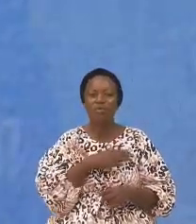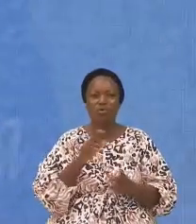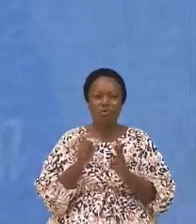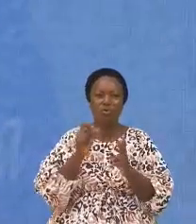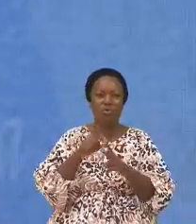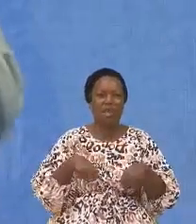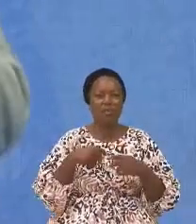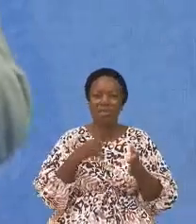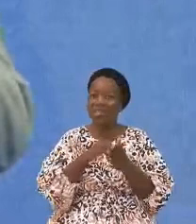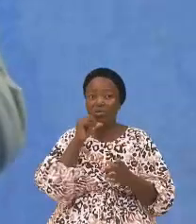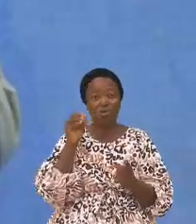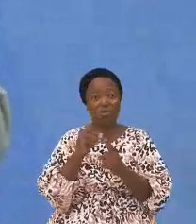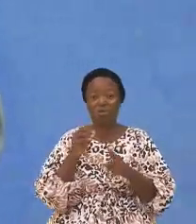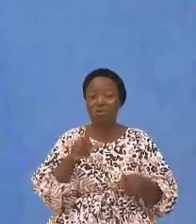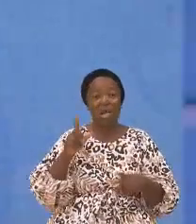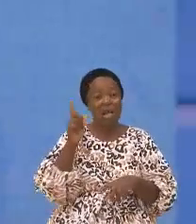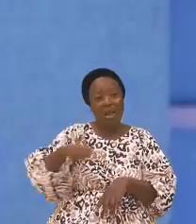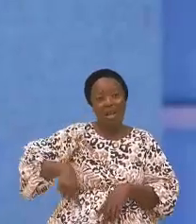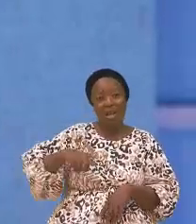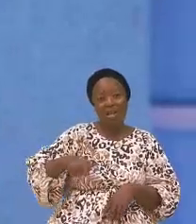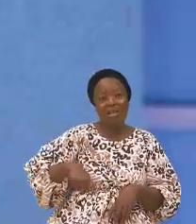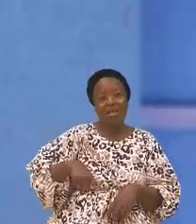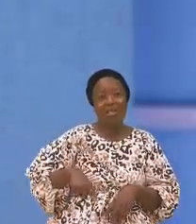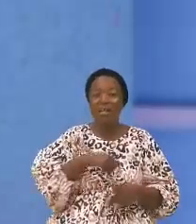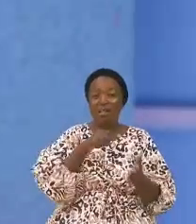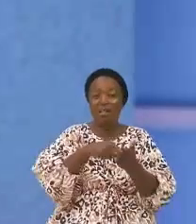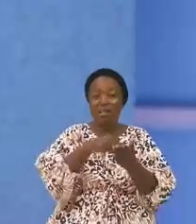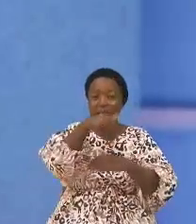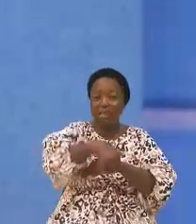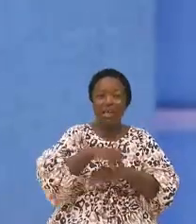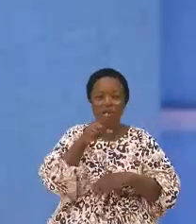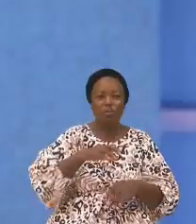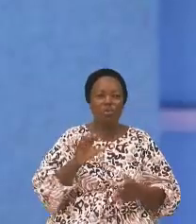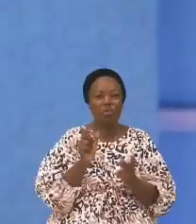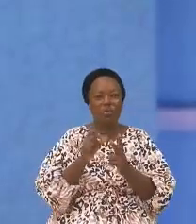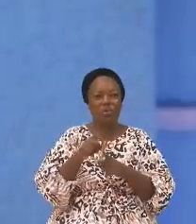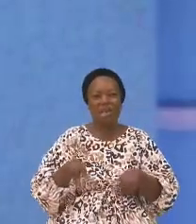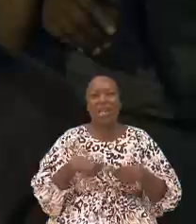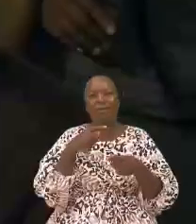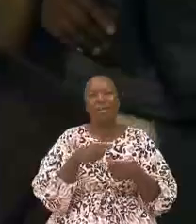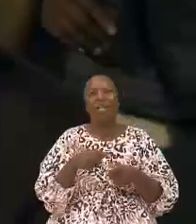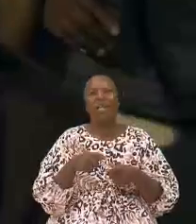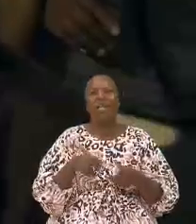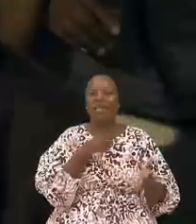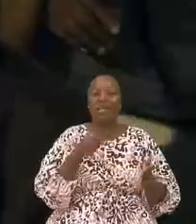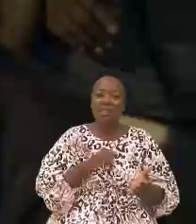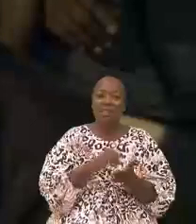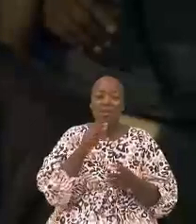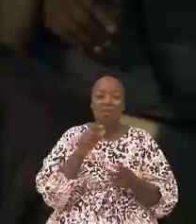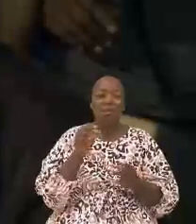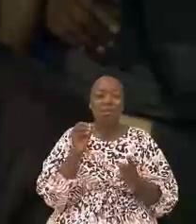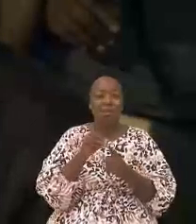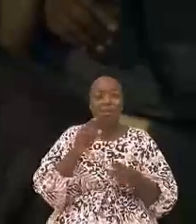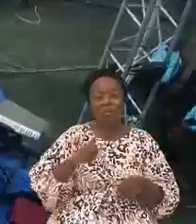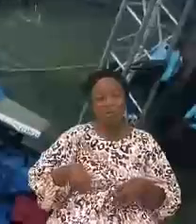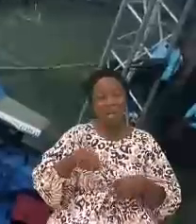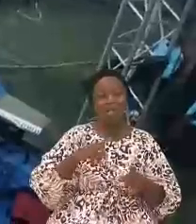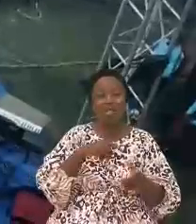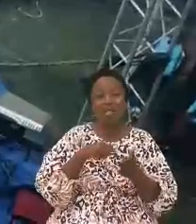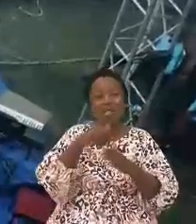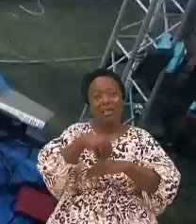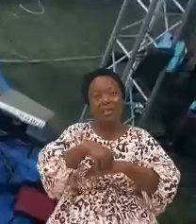life. It's not too late tonight, you will choose life. It's not too late tonight, you